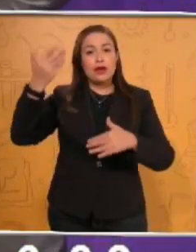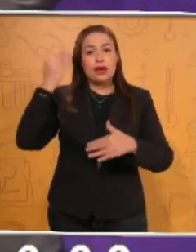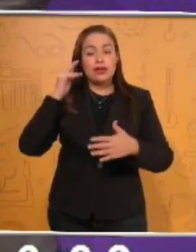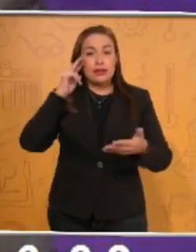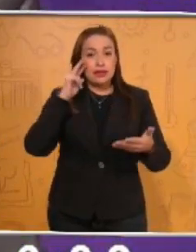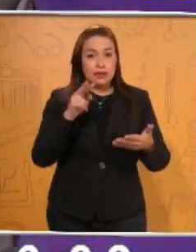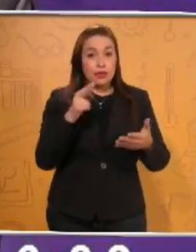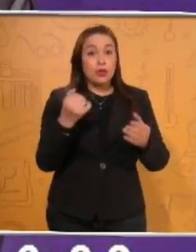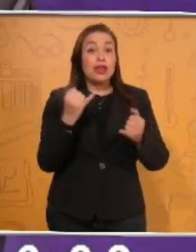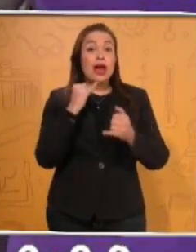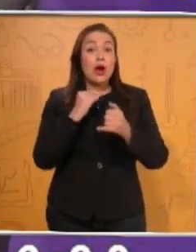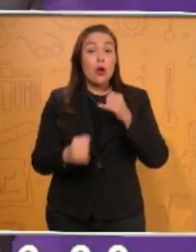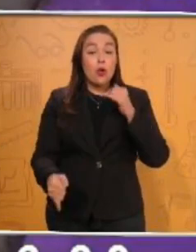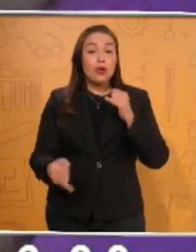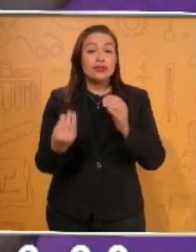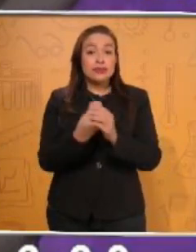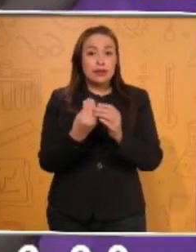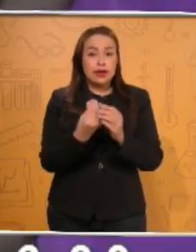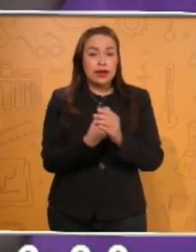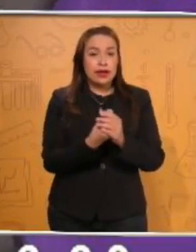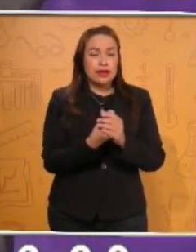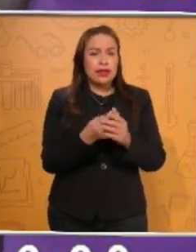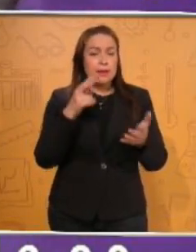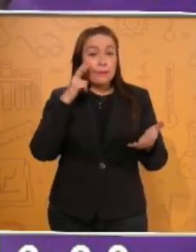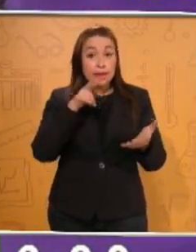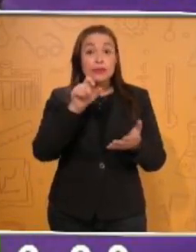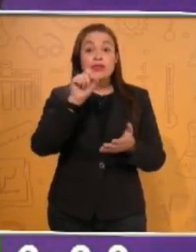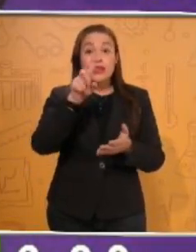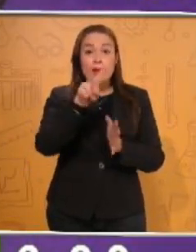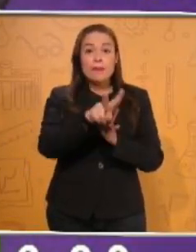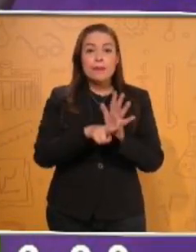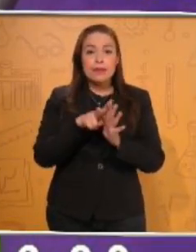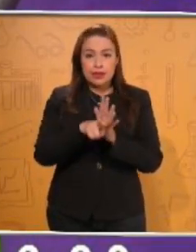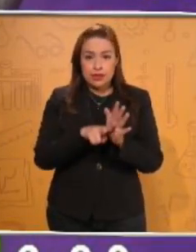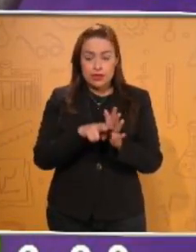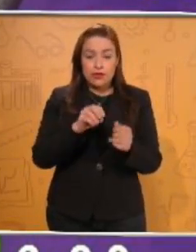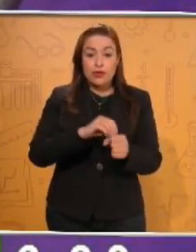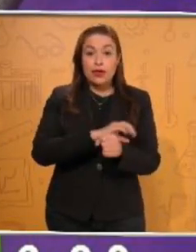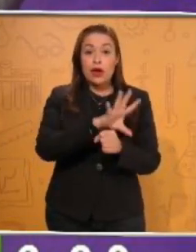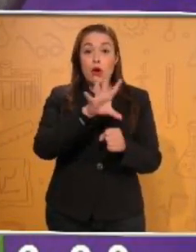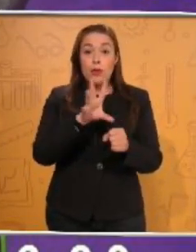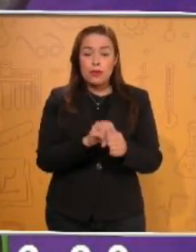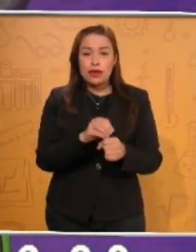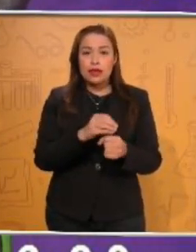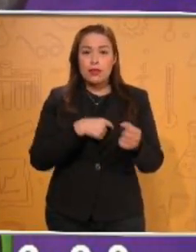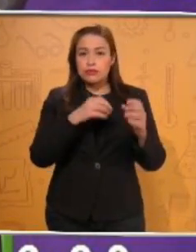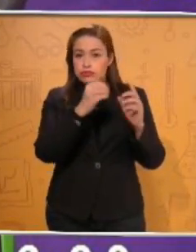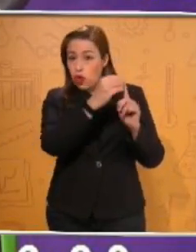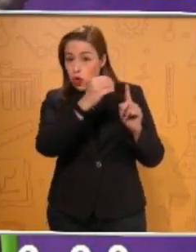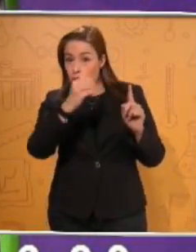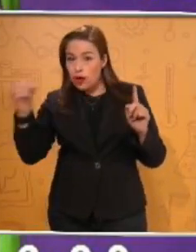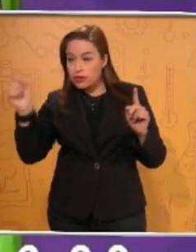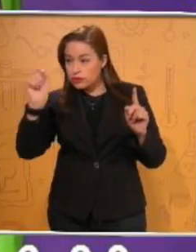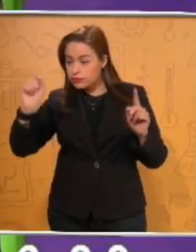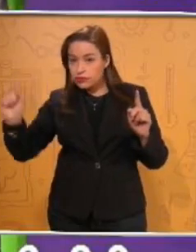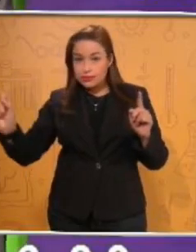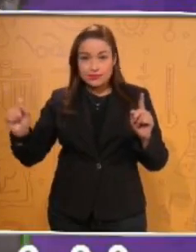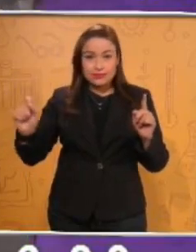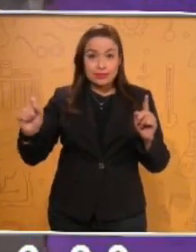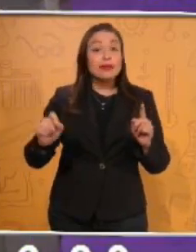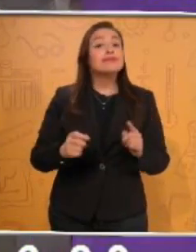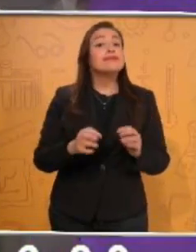session. Watch the videos and complete the following sentences. Very